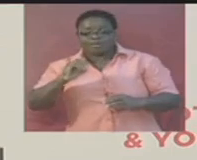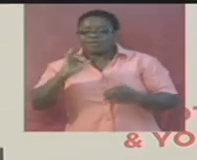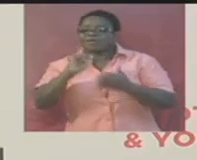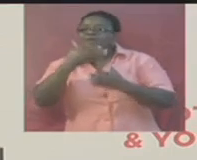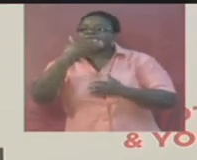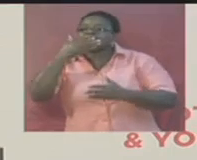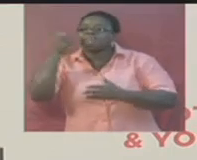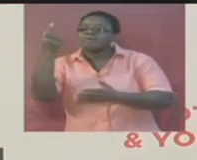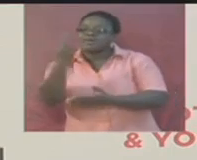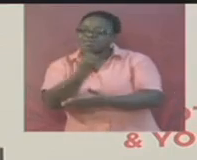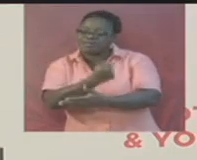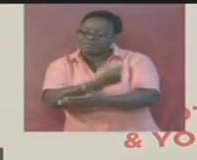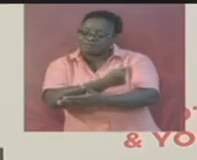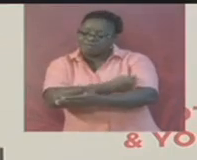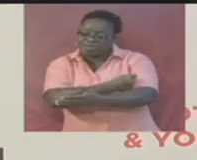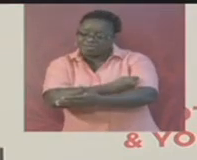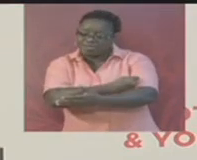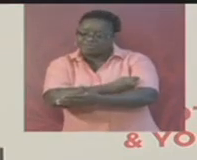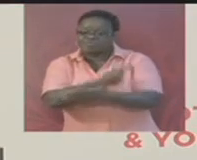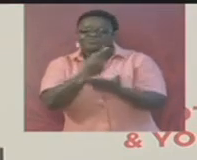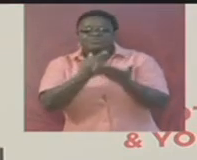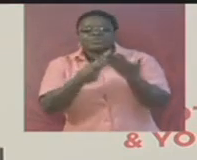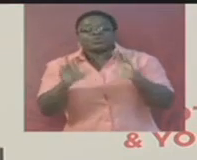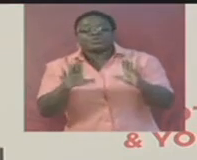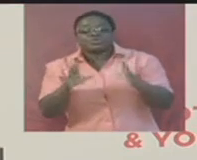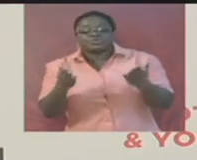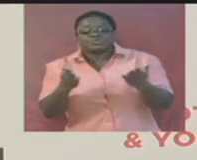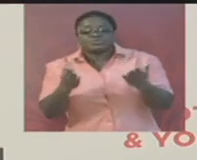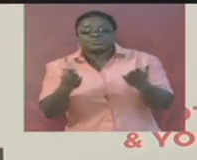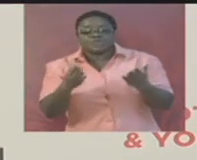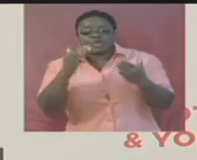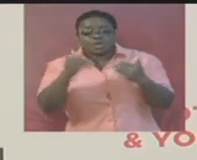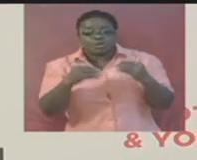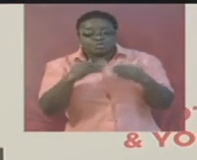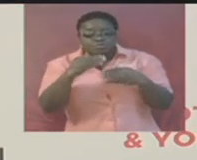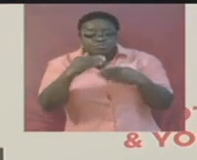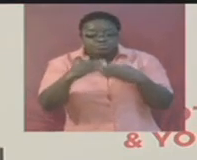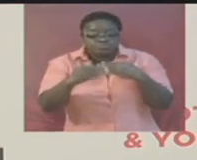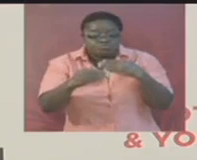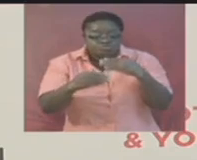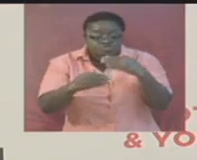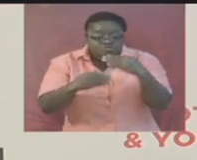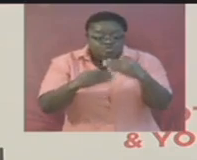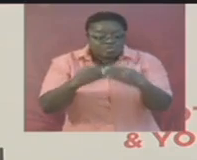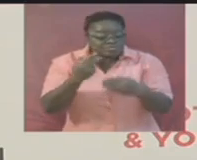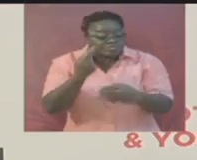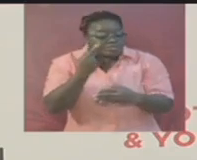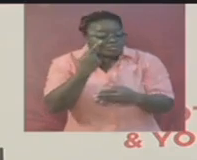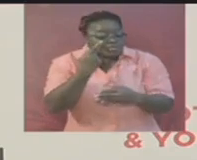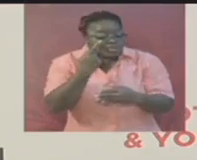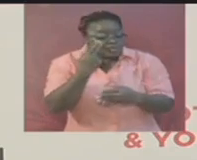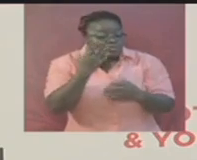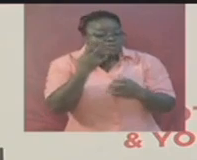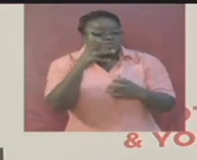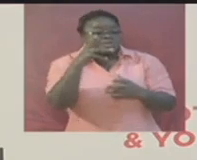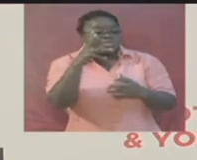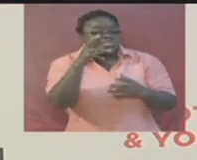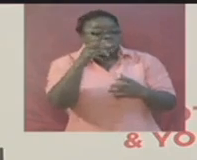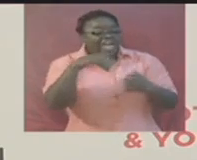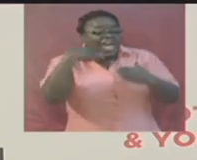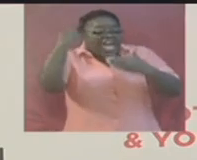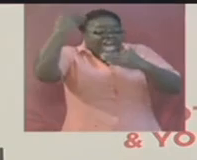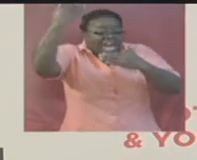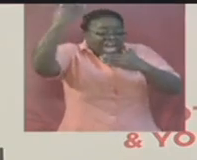we have done in Trinidad, if we do get Pfizer, is to put a process in place where persons will have to wait post-vaccination for at least 30 minutes. In any